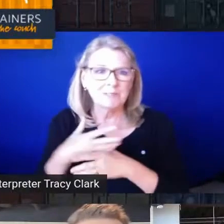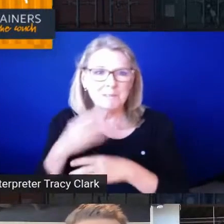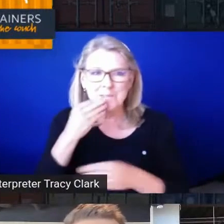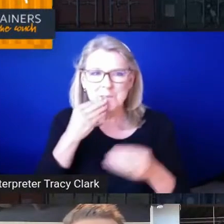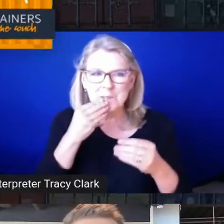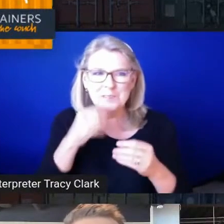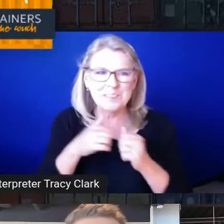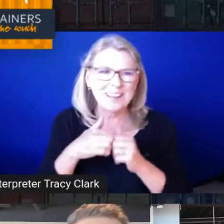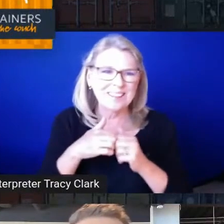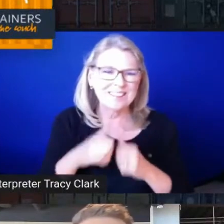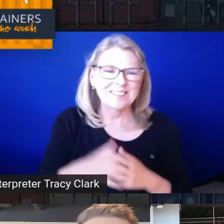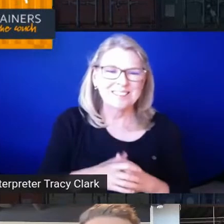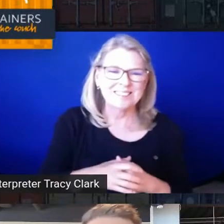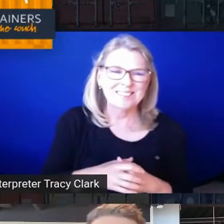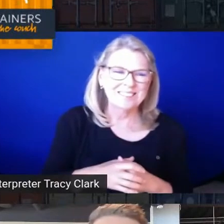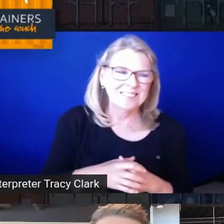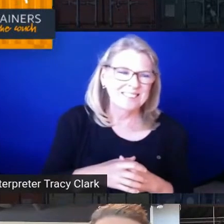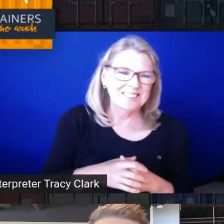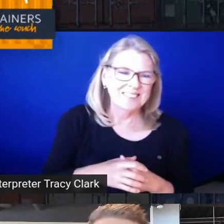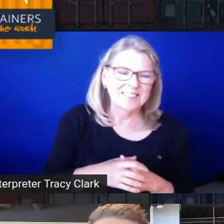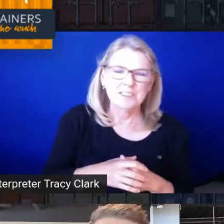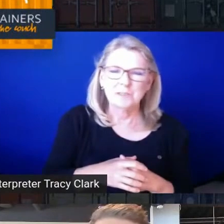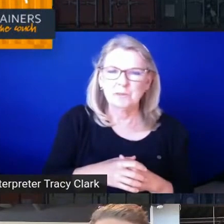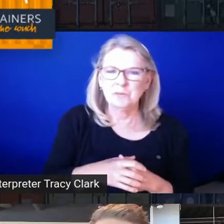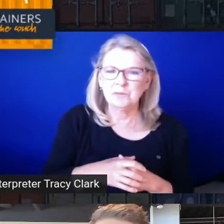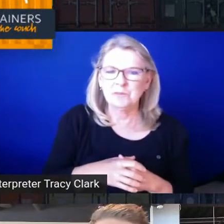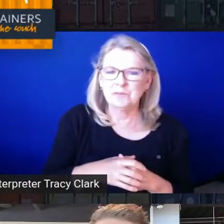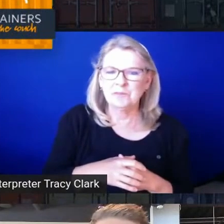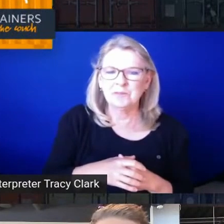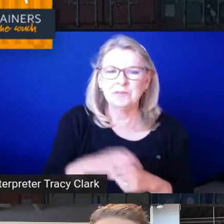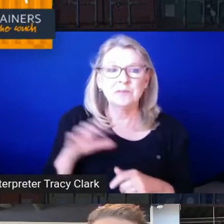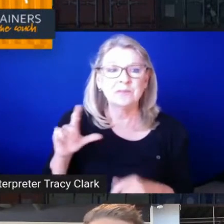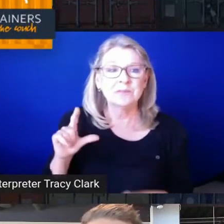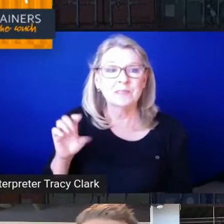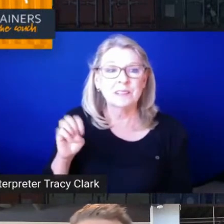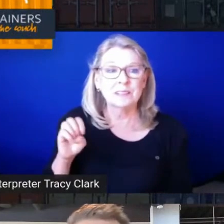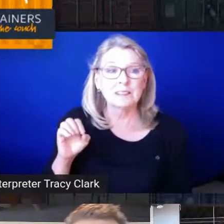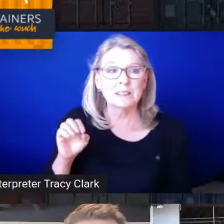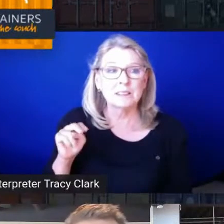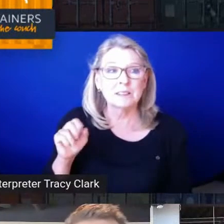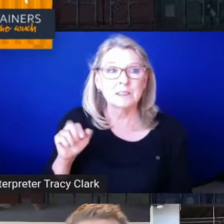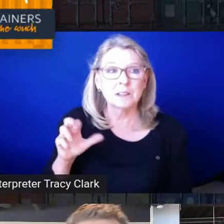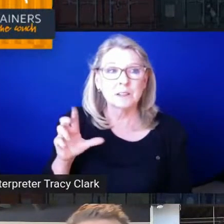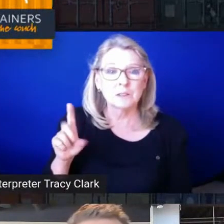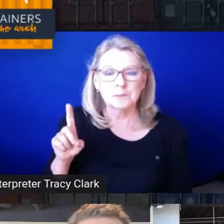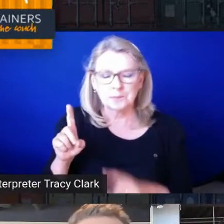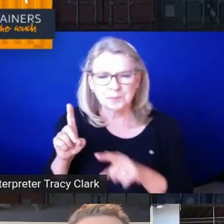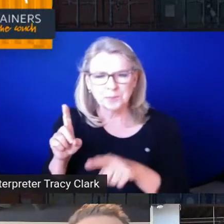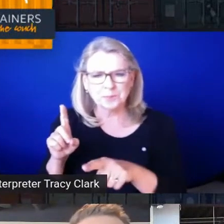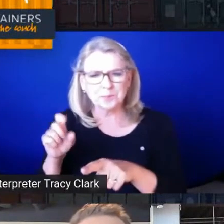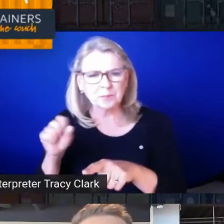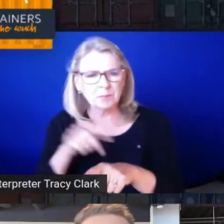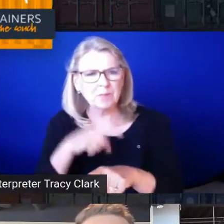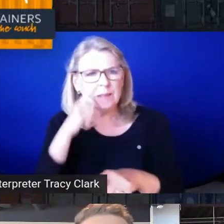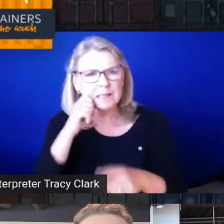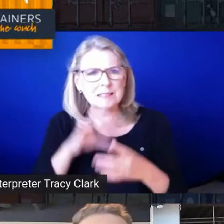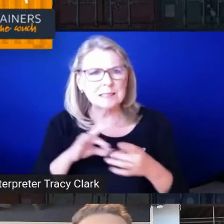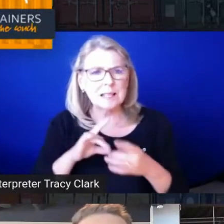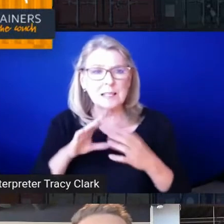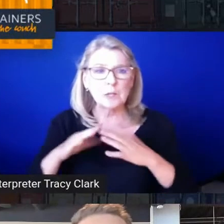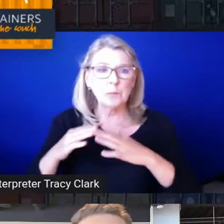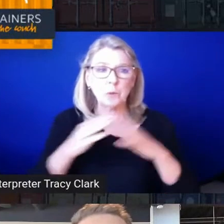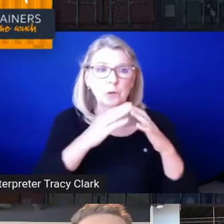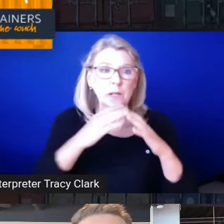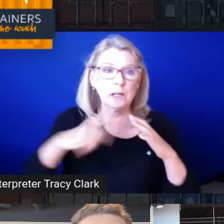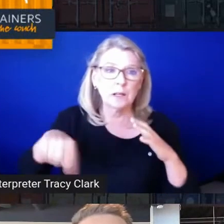Great. Leonardo? Well, yeah, like Duffy and Zachary said, community is awesome, and I'm very excited.